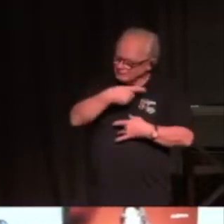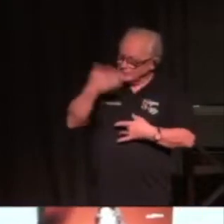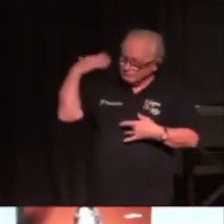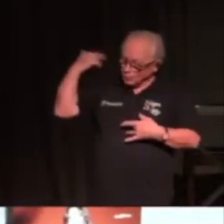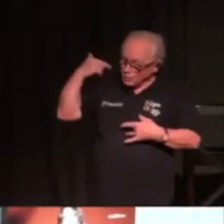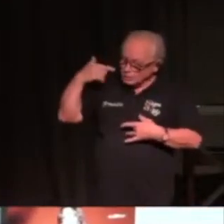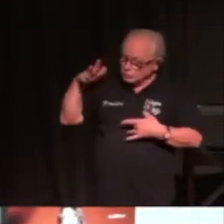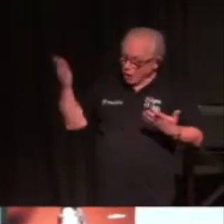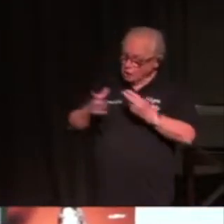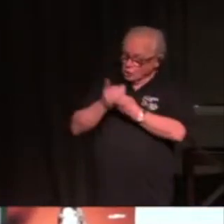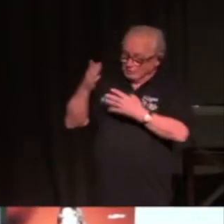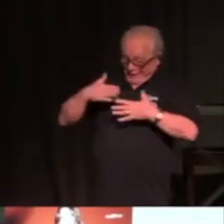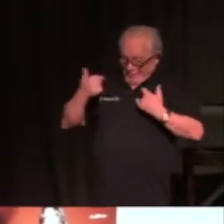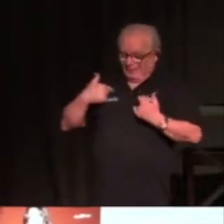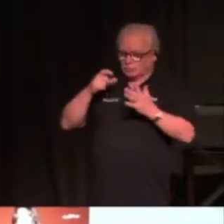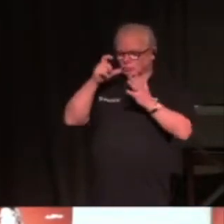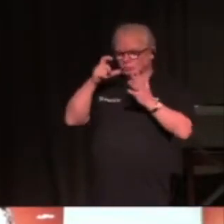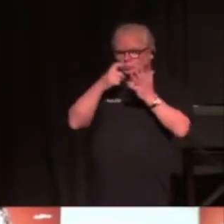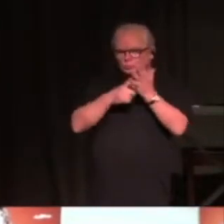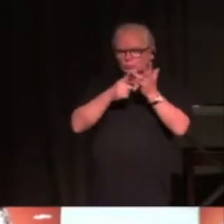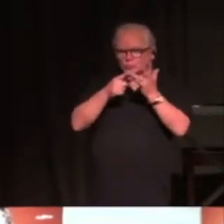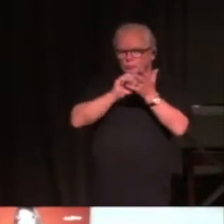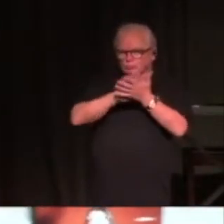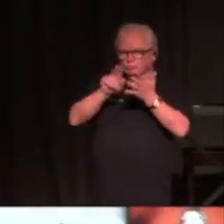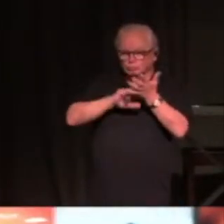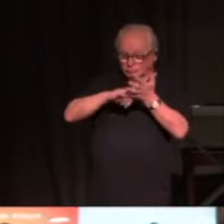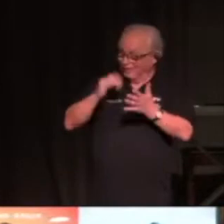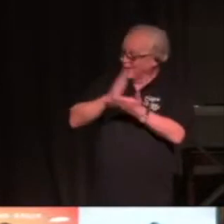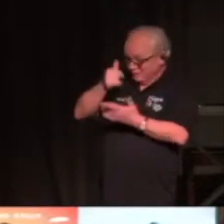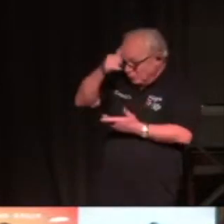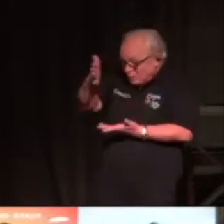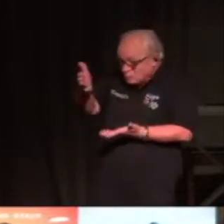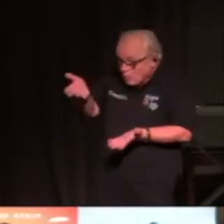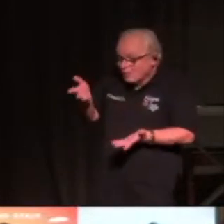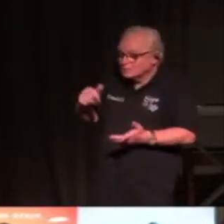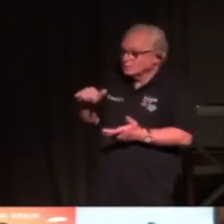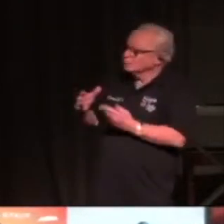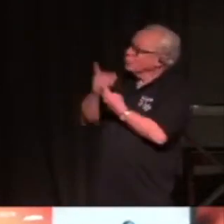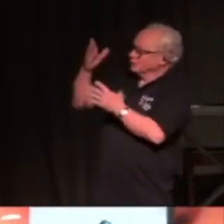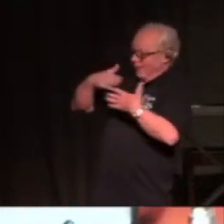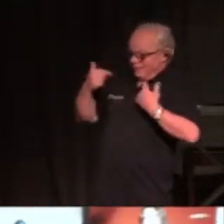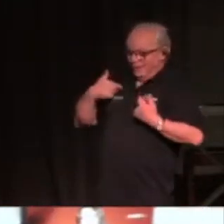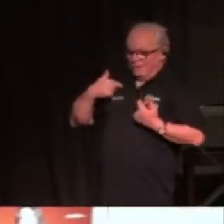God healed me of Crohn's disease. I don't know where you know it. He healed me of Crohn's disease.